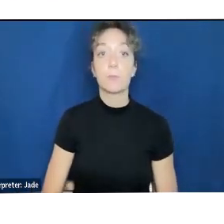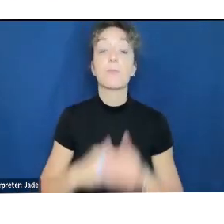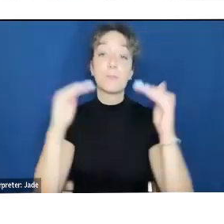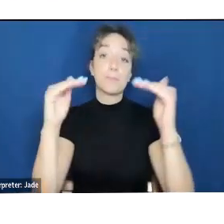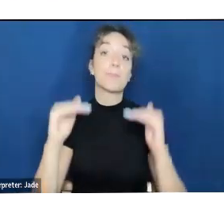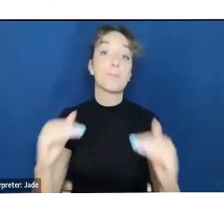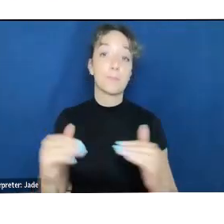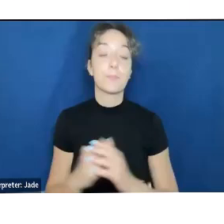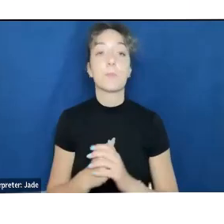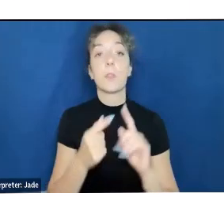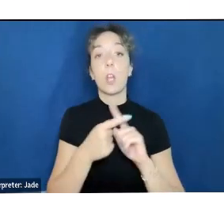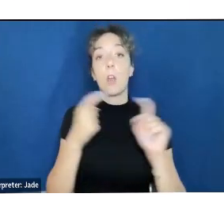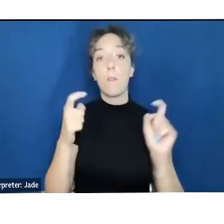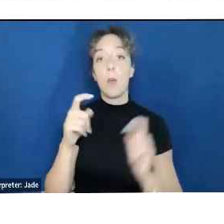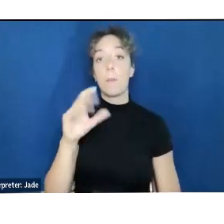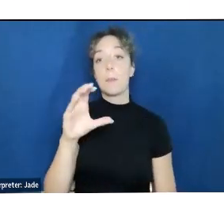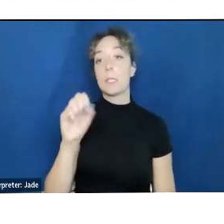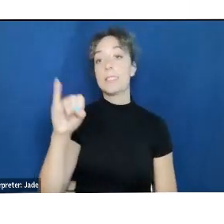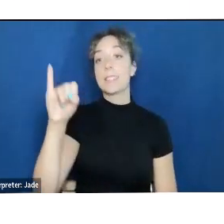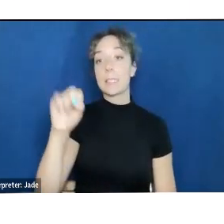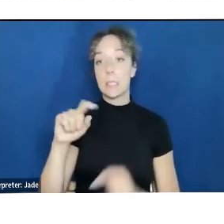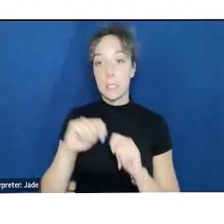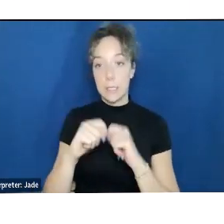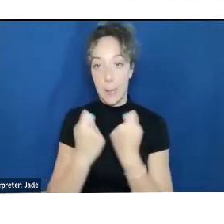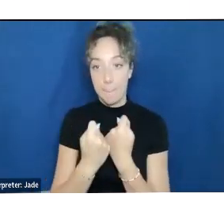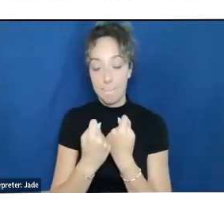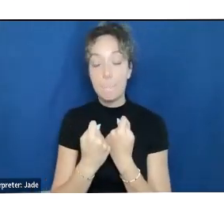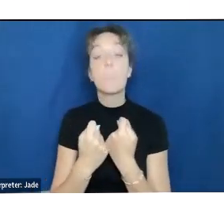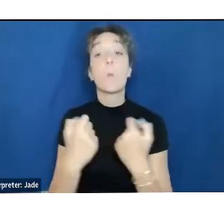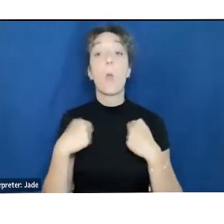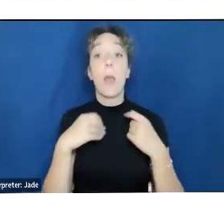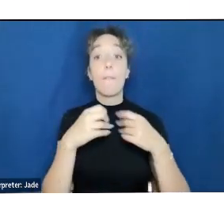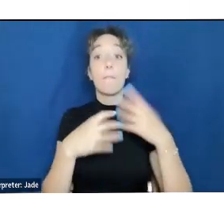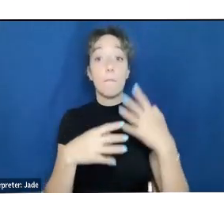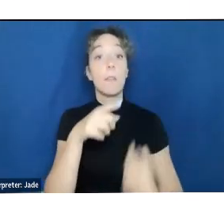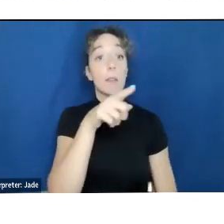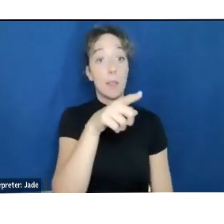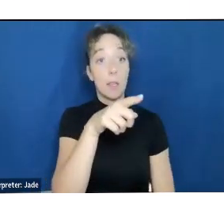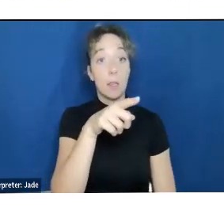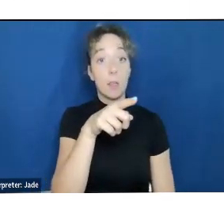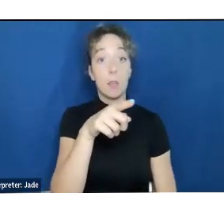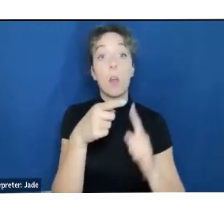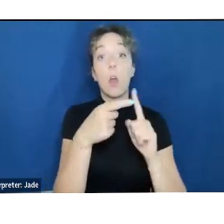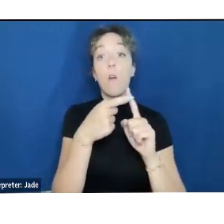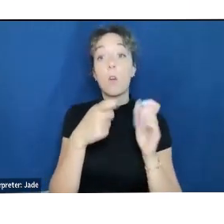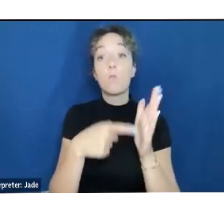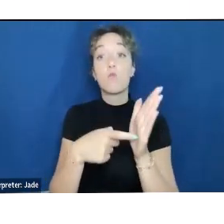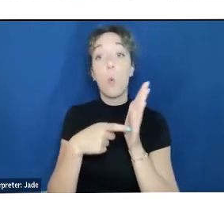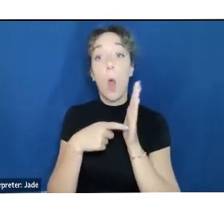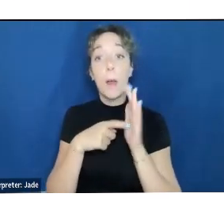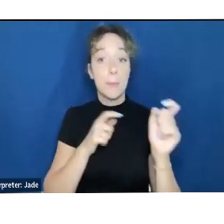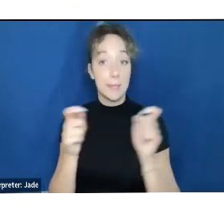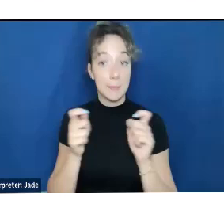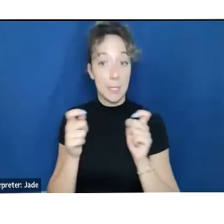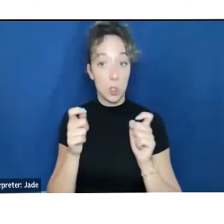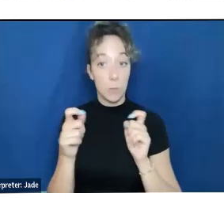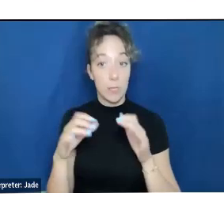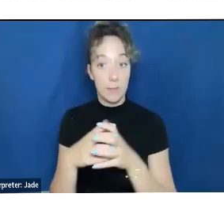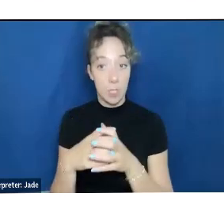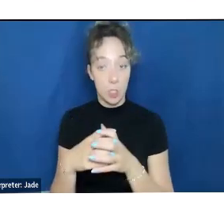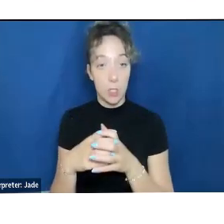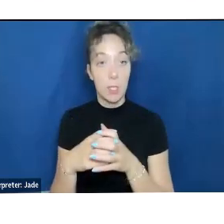And from our CSIS team, we have from our Requirements Management